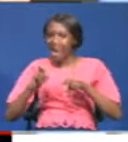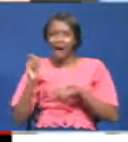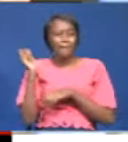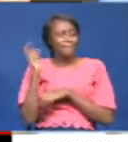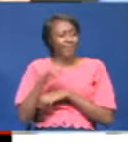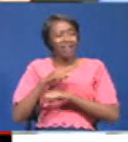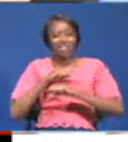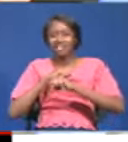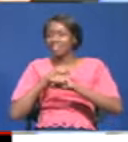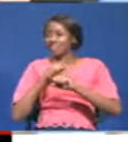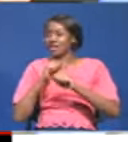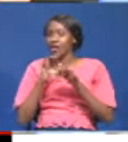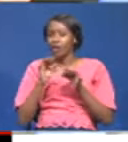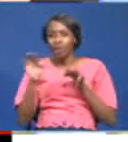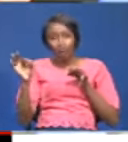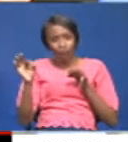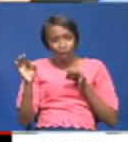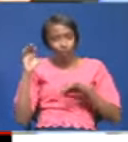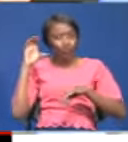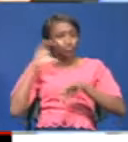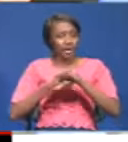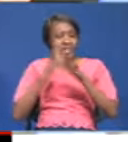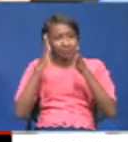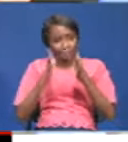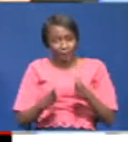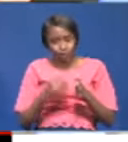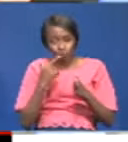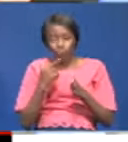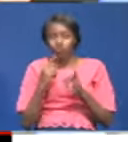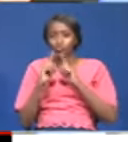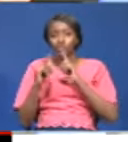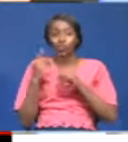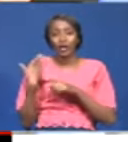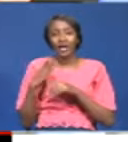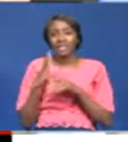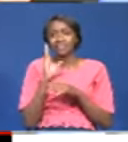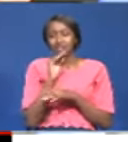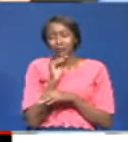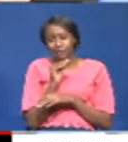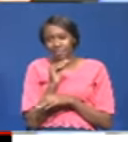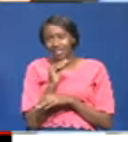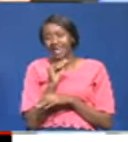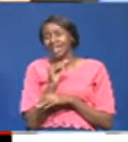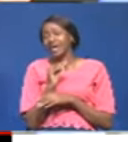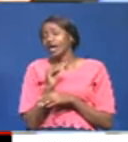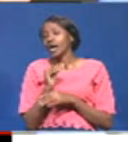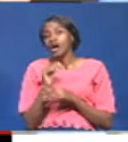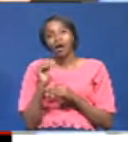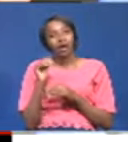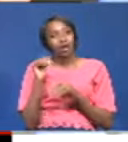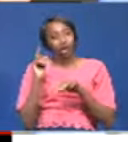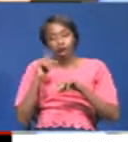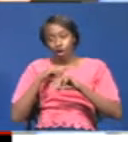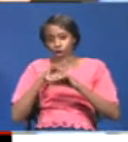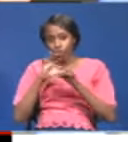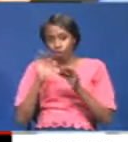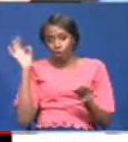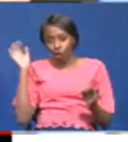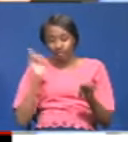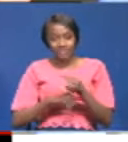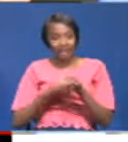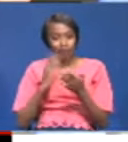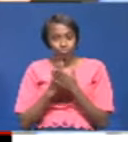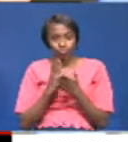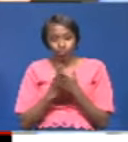time you investigate, you track somebody, you discover who they are and then look for them. I mean, it's months, and take to the court. The threshold is quite high. That is, on the